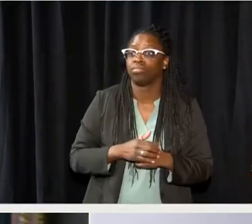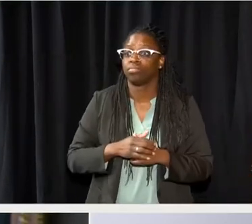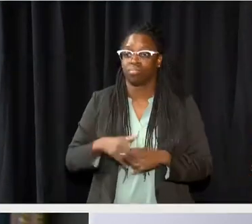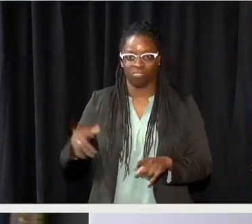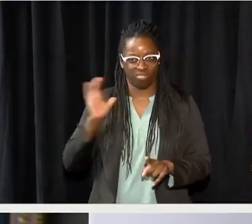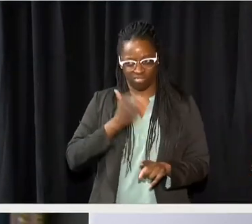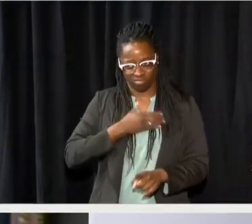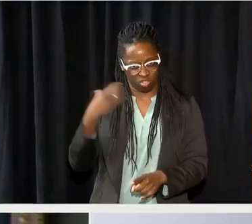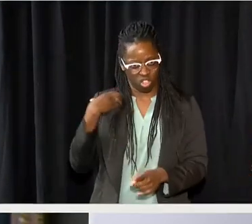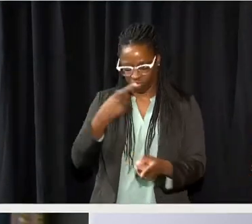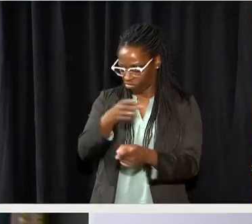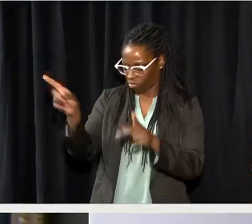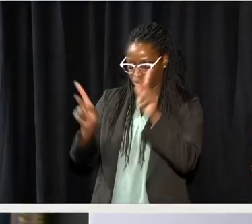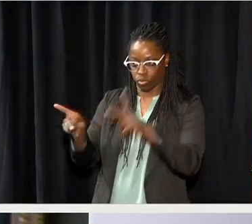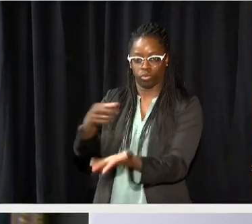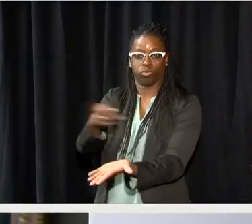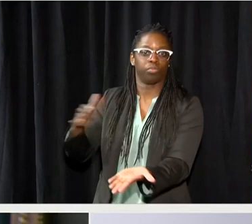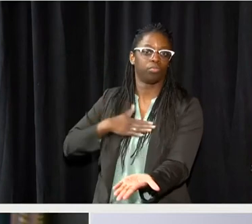for.